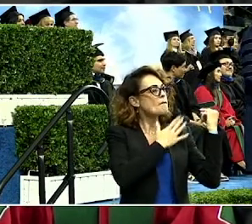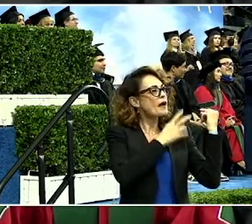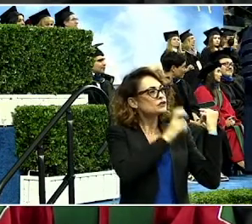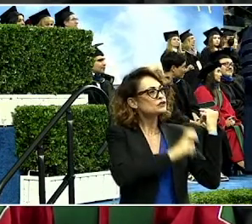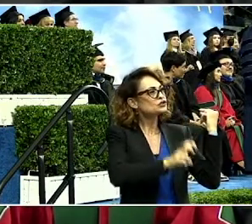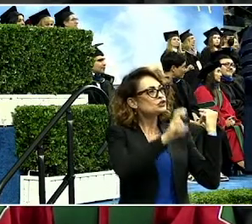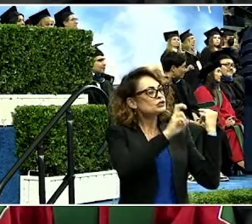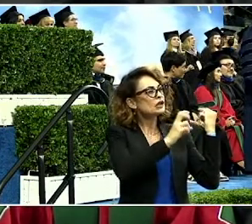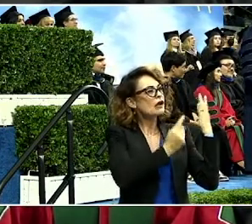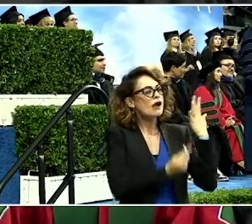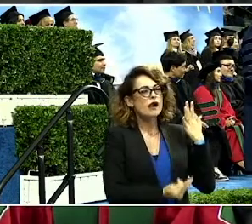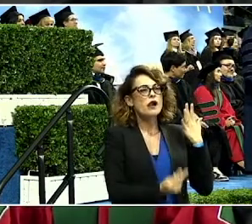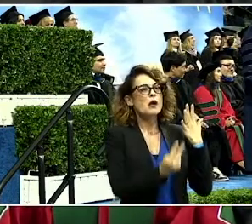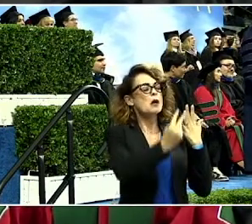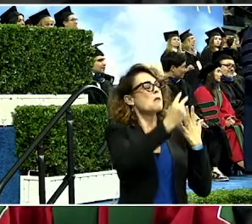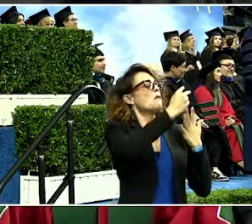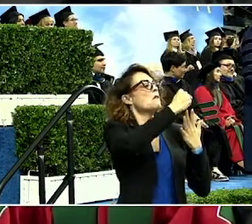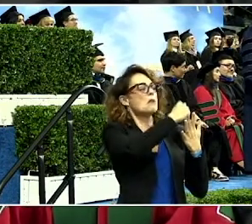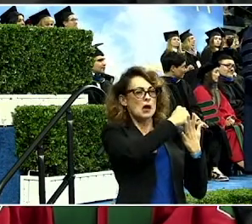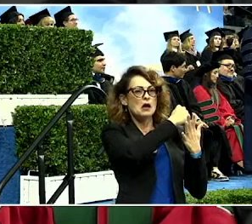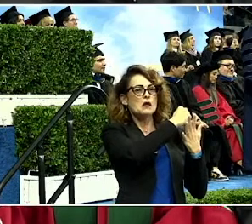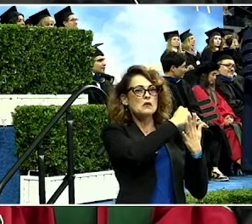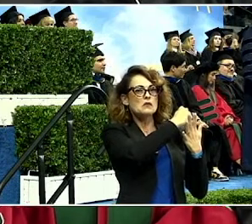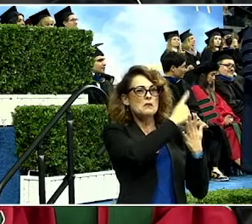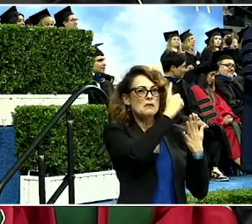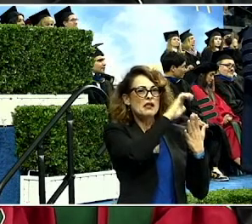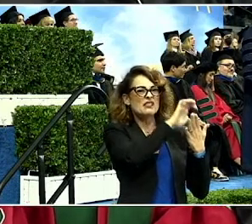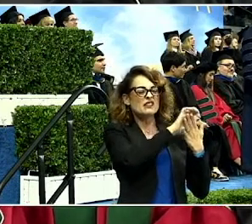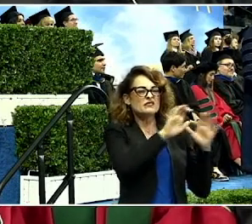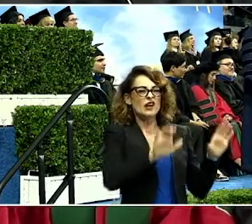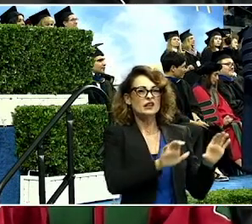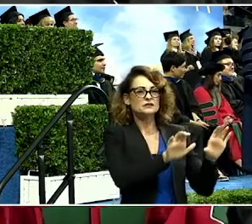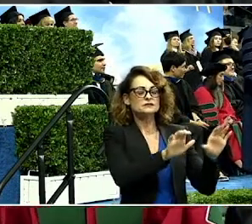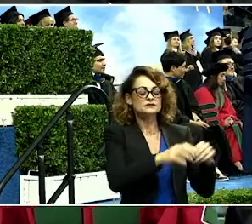it's a backward-looking, clearly, activity.